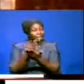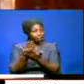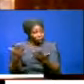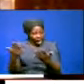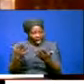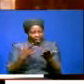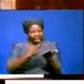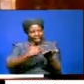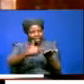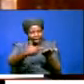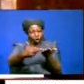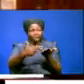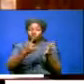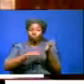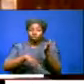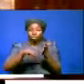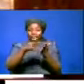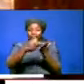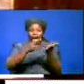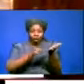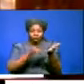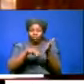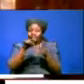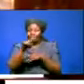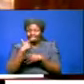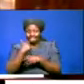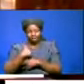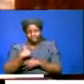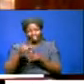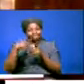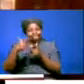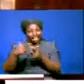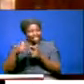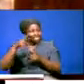record what you are telling me, then listen to yourself.